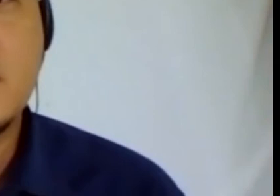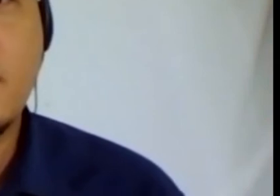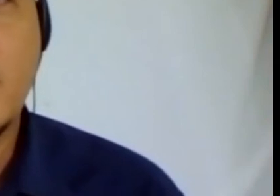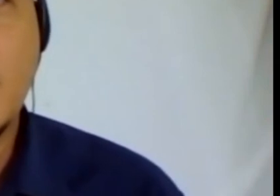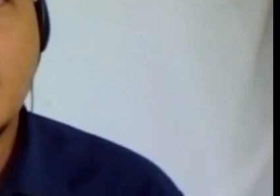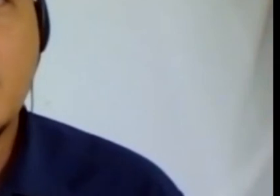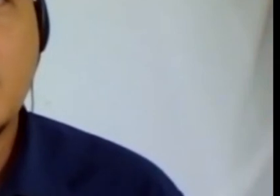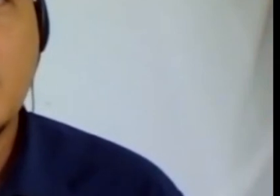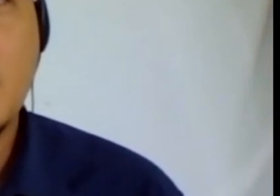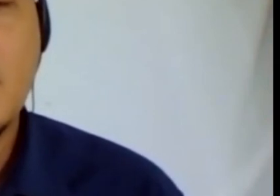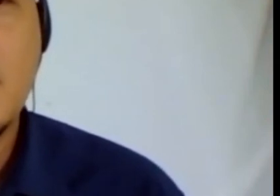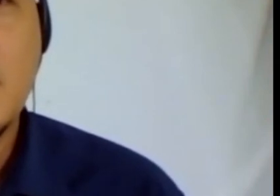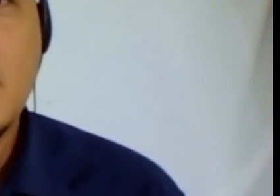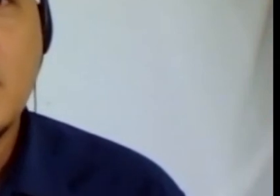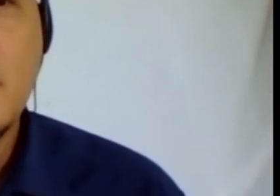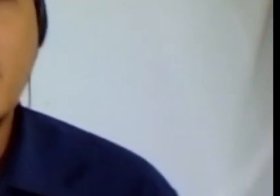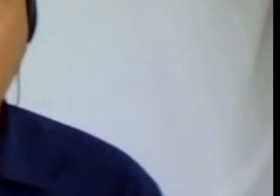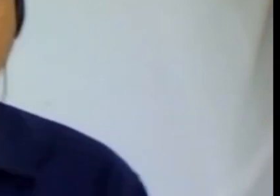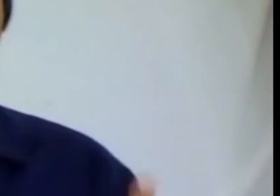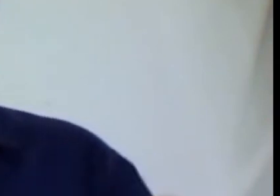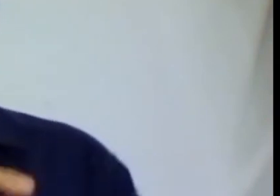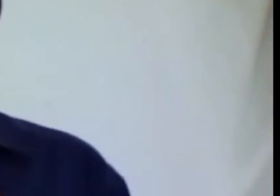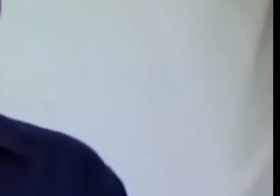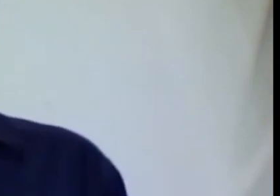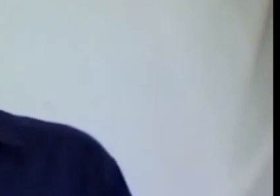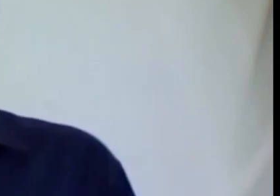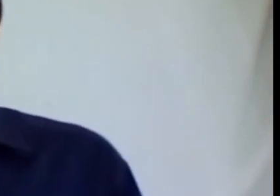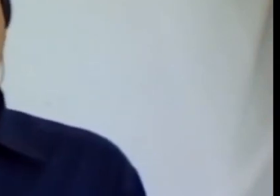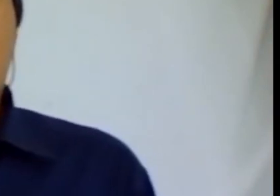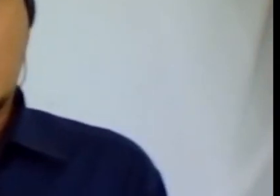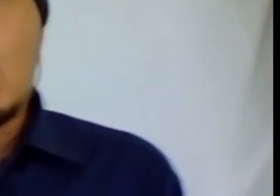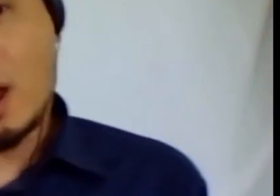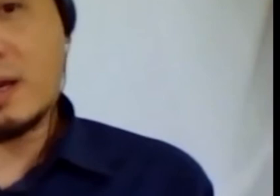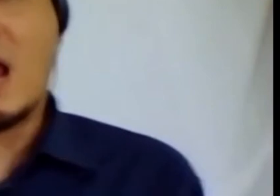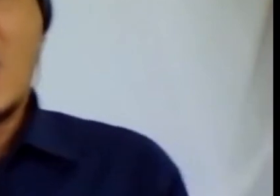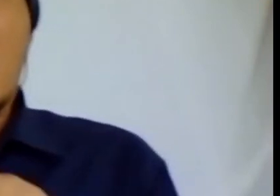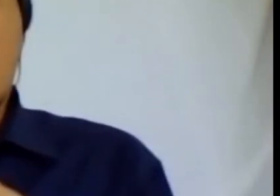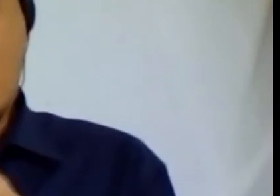It's the verb. No, what NP1, noun phrase 1,